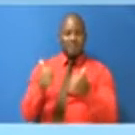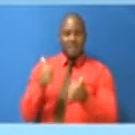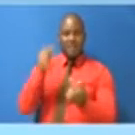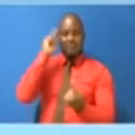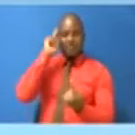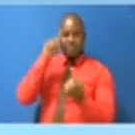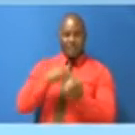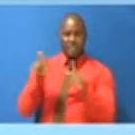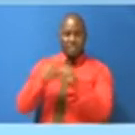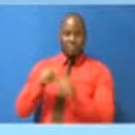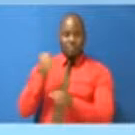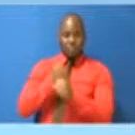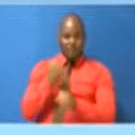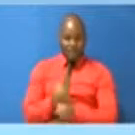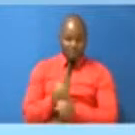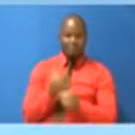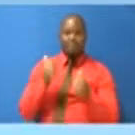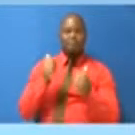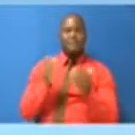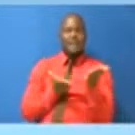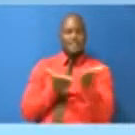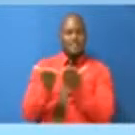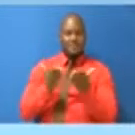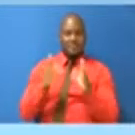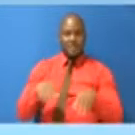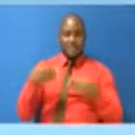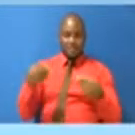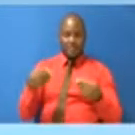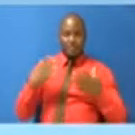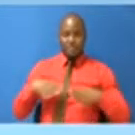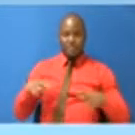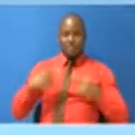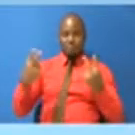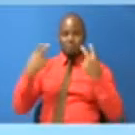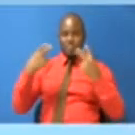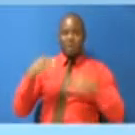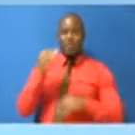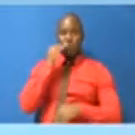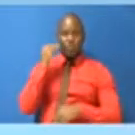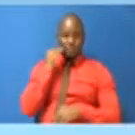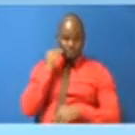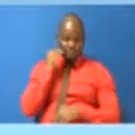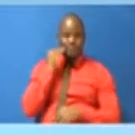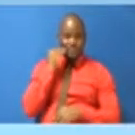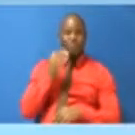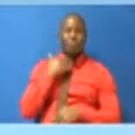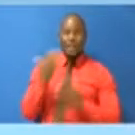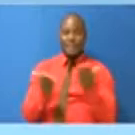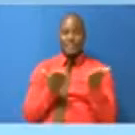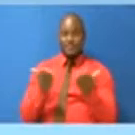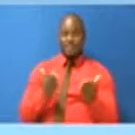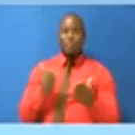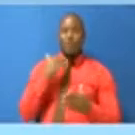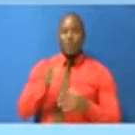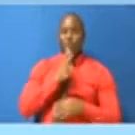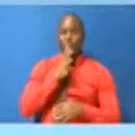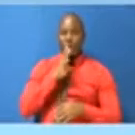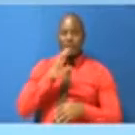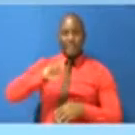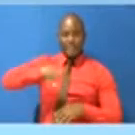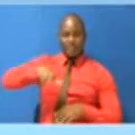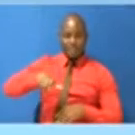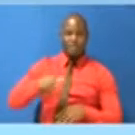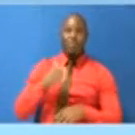purpose and the purpose is essential service delivery the people watching us at home actually they just want services they want water in their